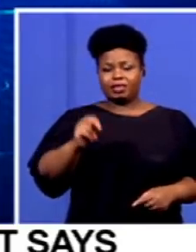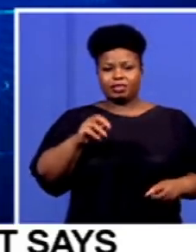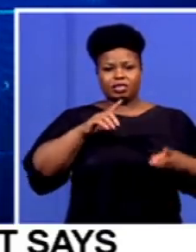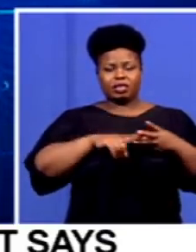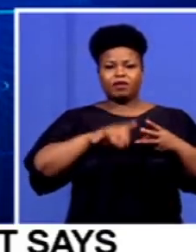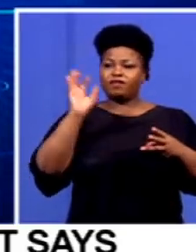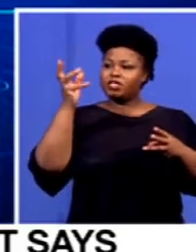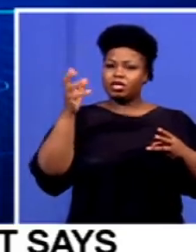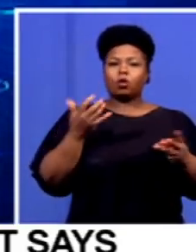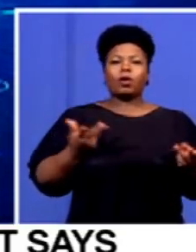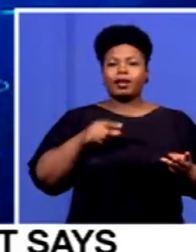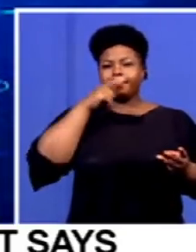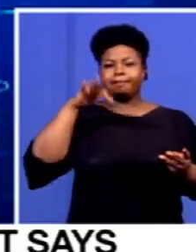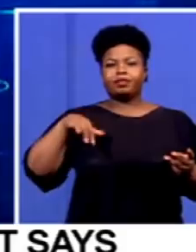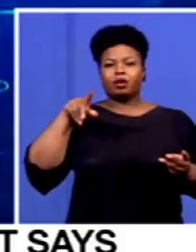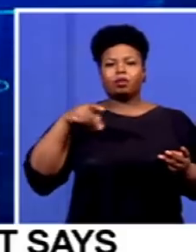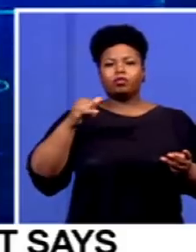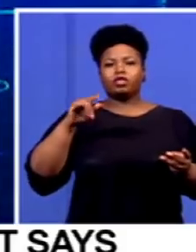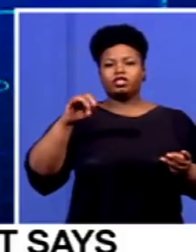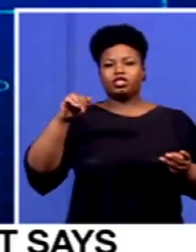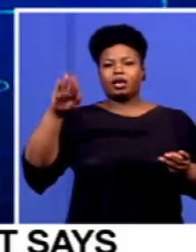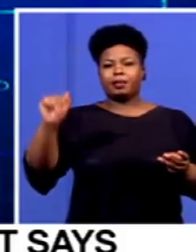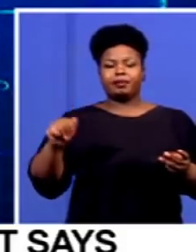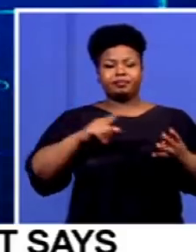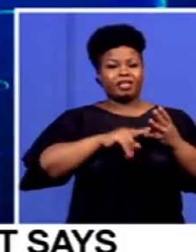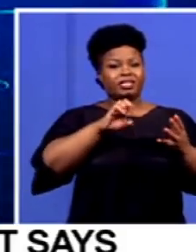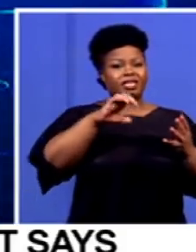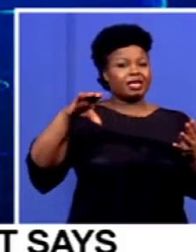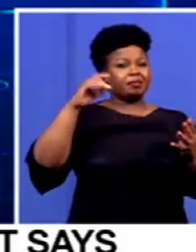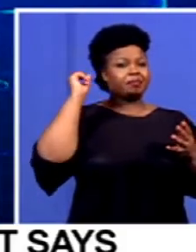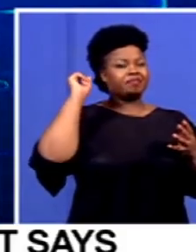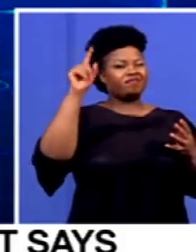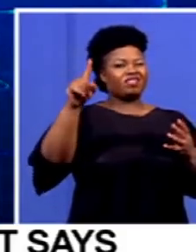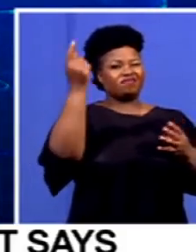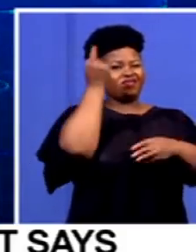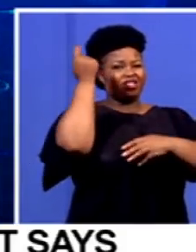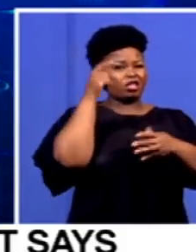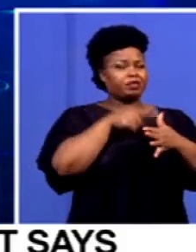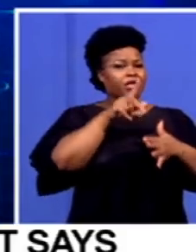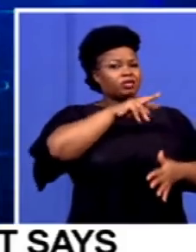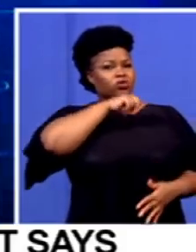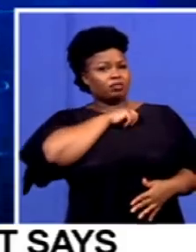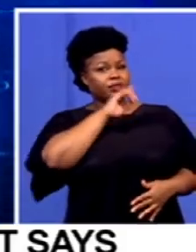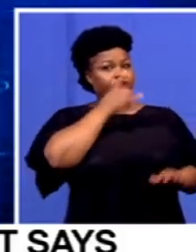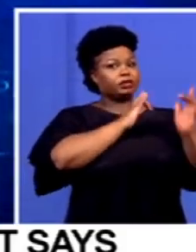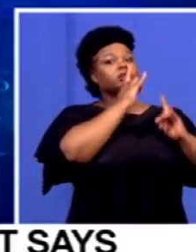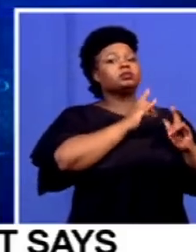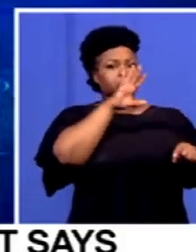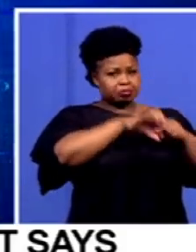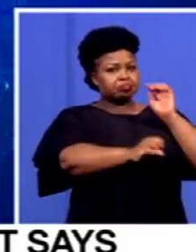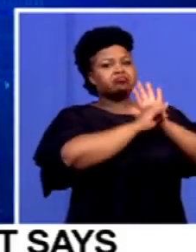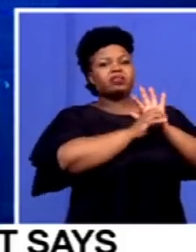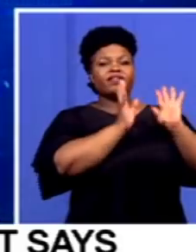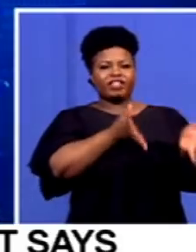Free State, in the remote areas of the Eastern Cape, in KwaZulu-Natal, within suburbs. We even detected them in